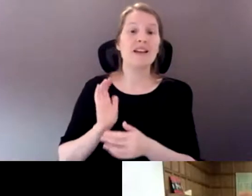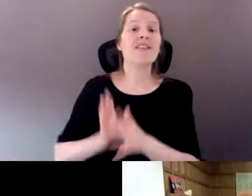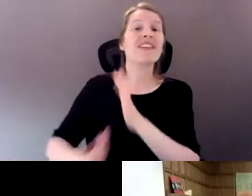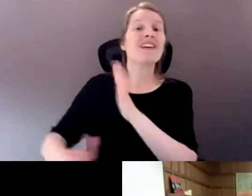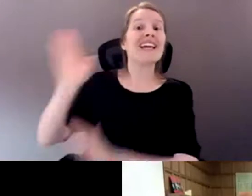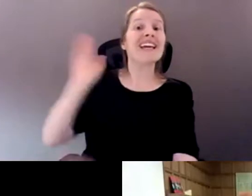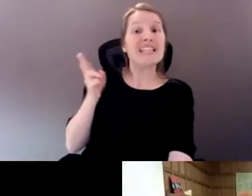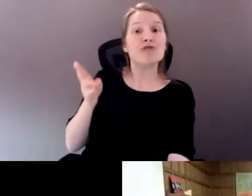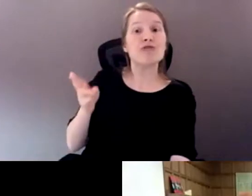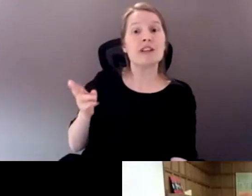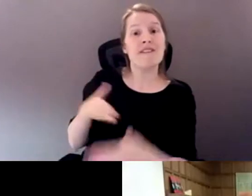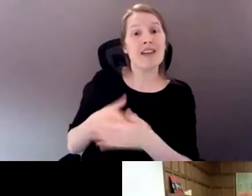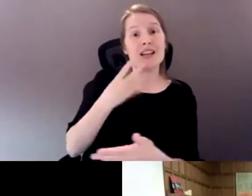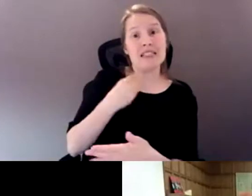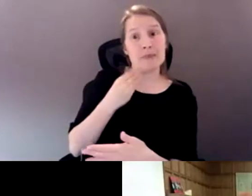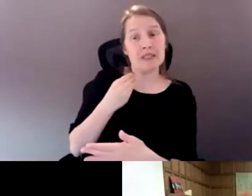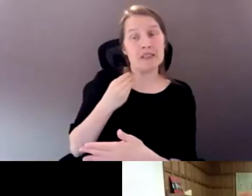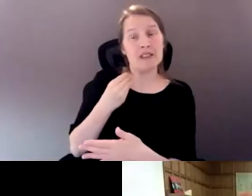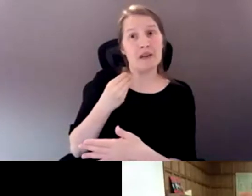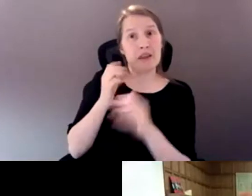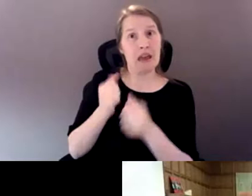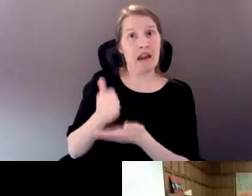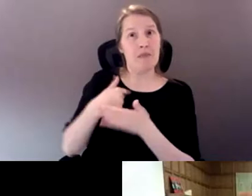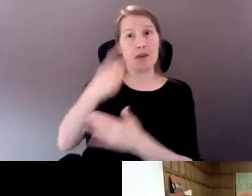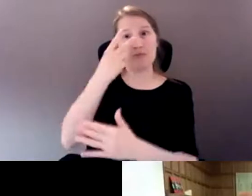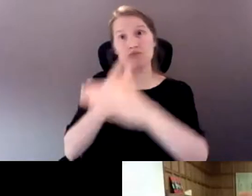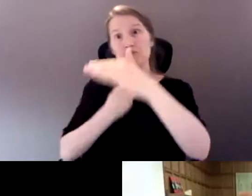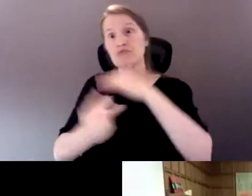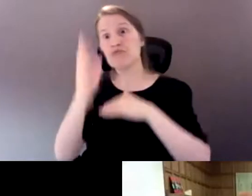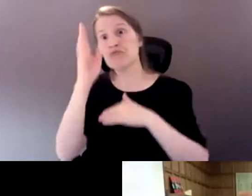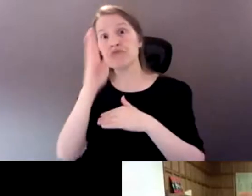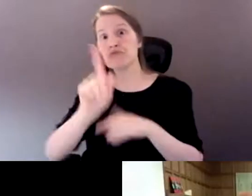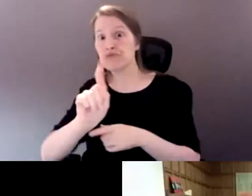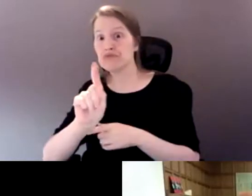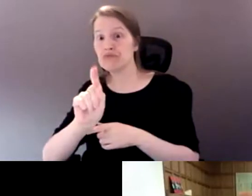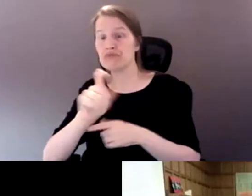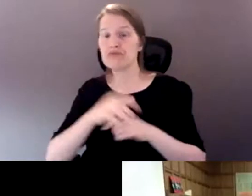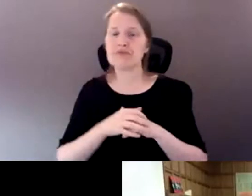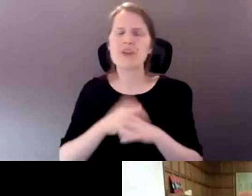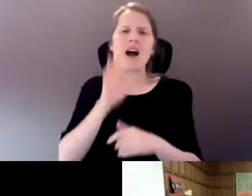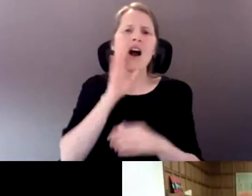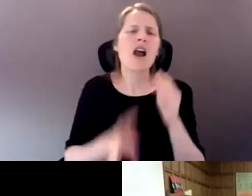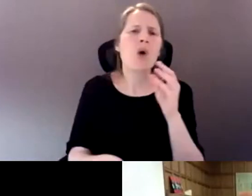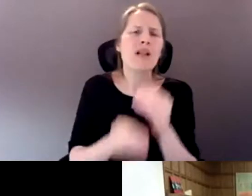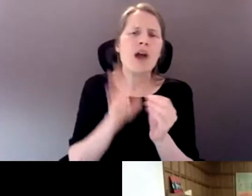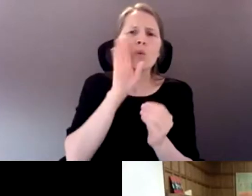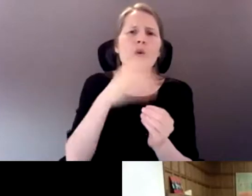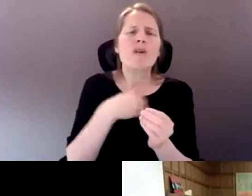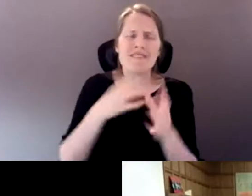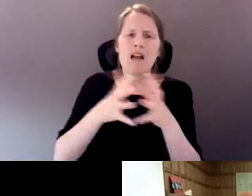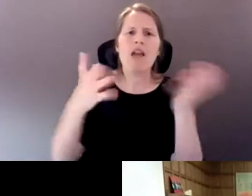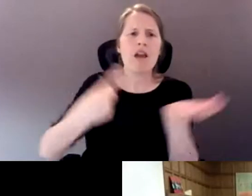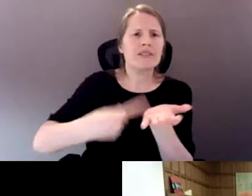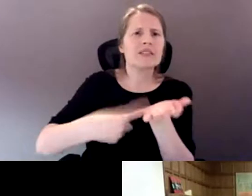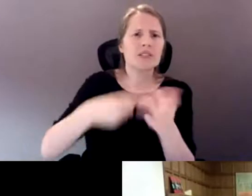anti-Semitism tells us anything about its future. And I just want to add, there will be lots of time for discussion.